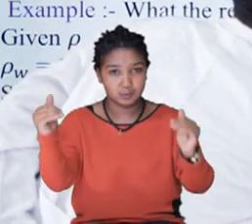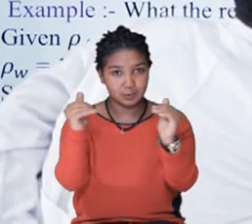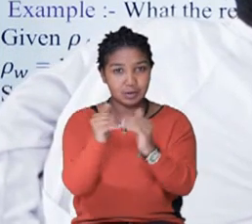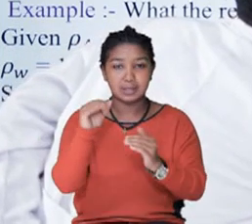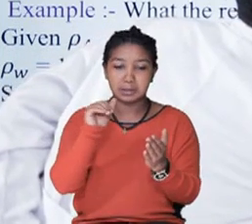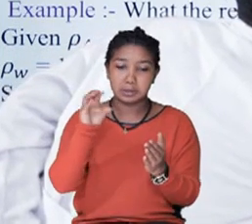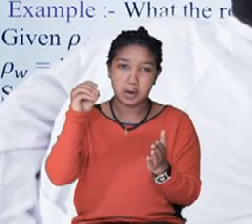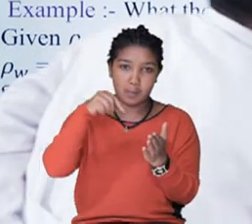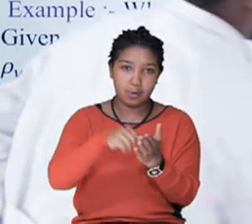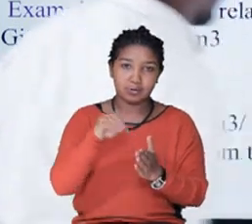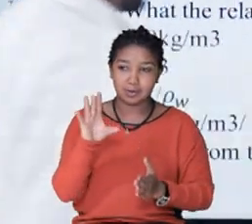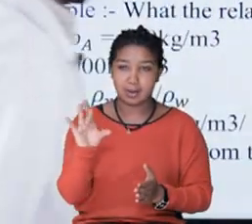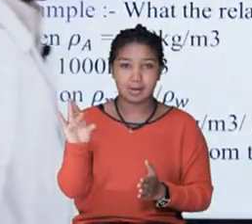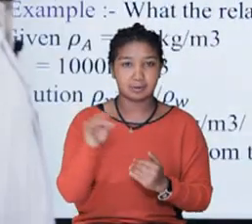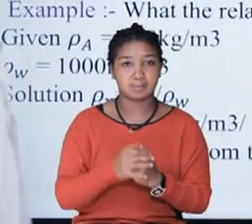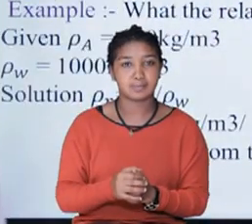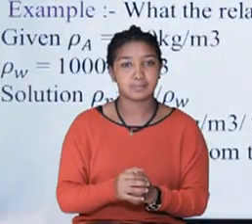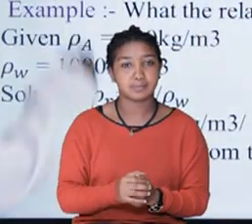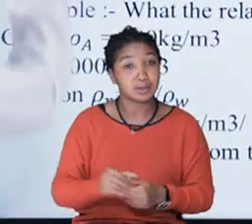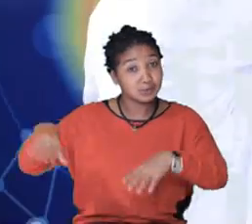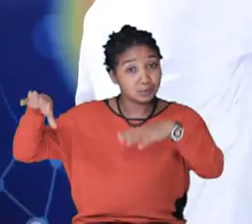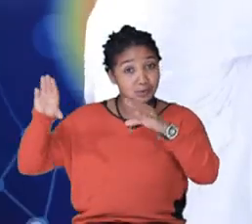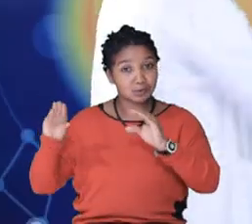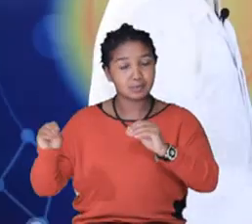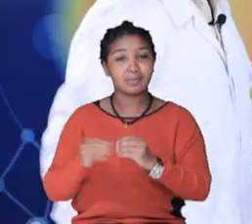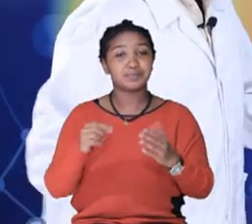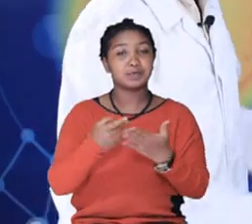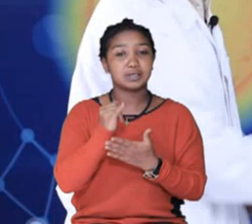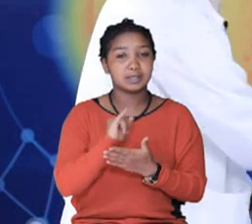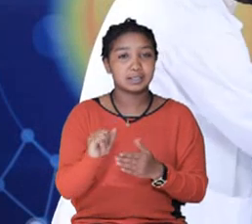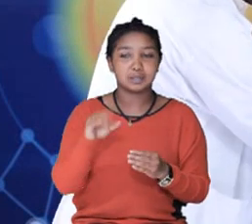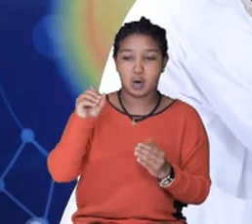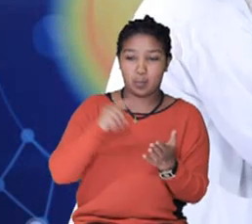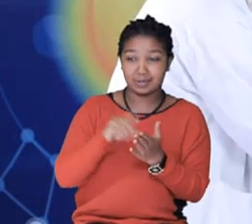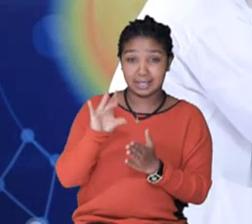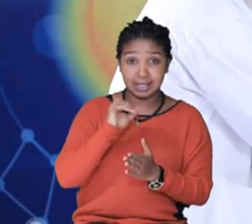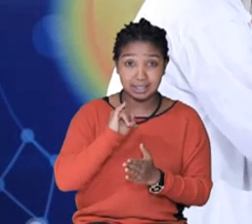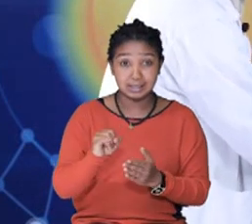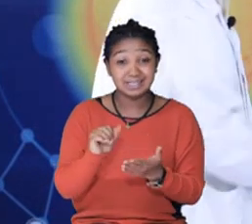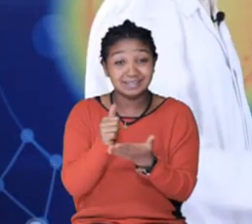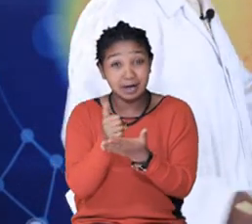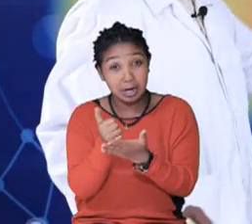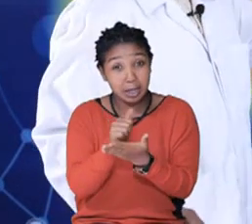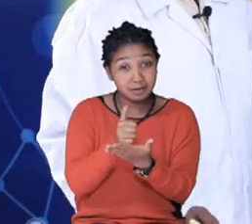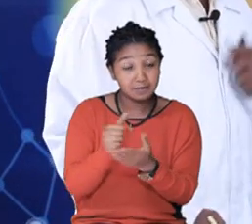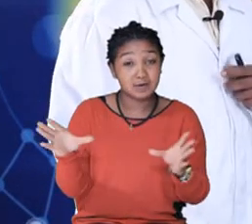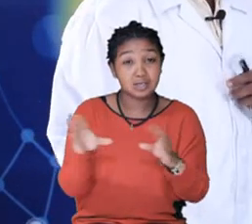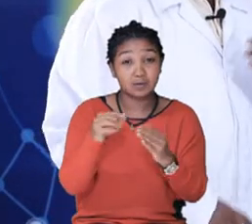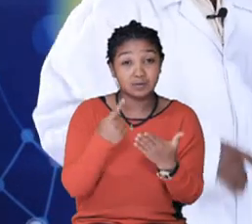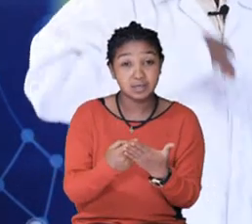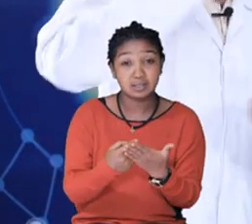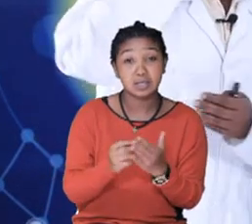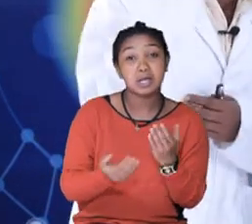to 0.8. Student, this is 0.8 is the relative density of